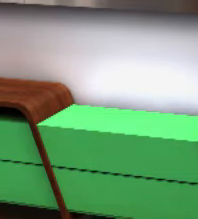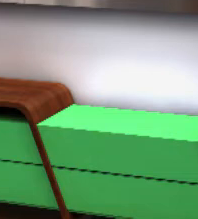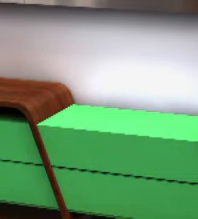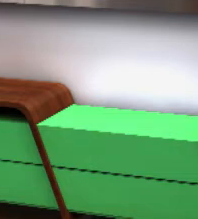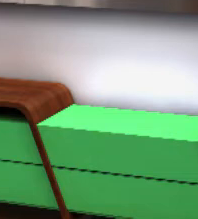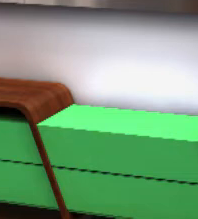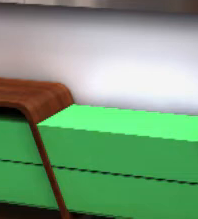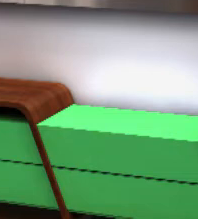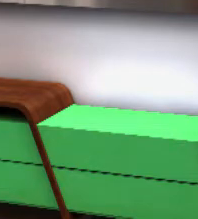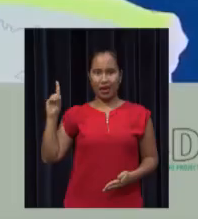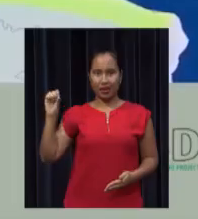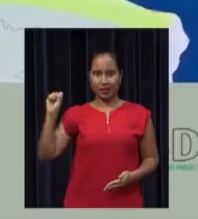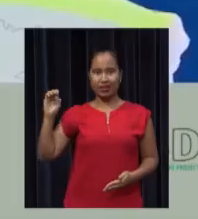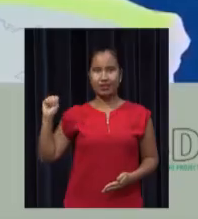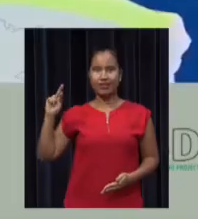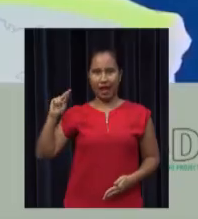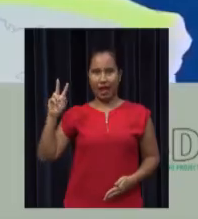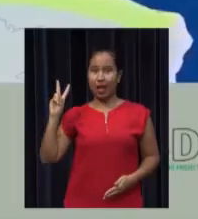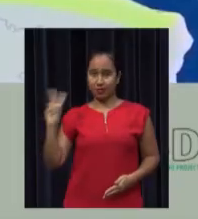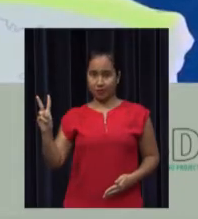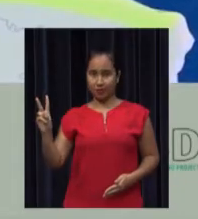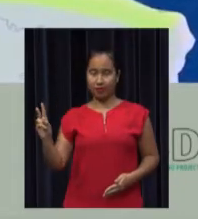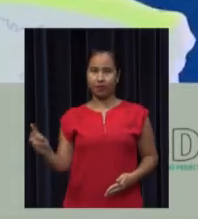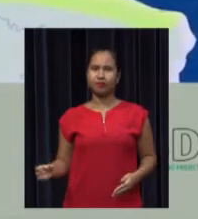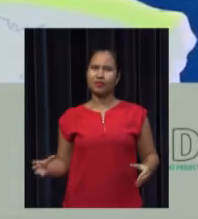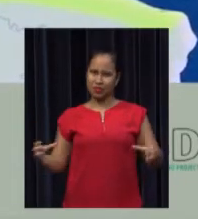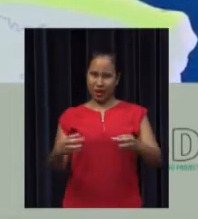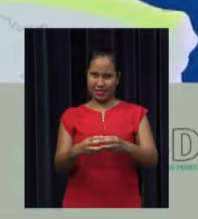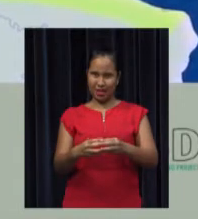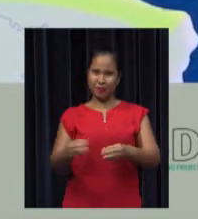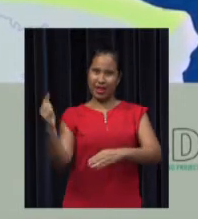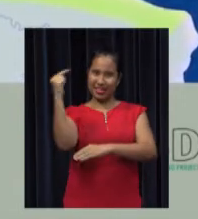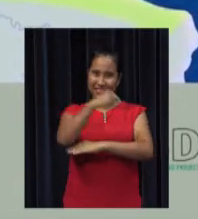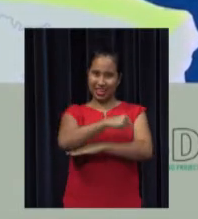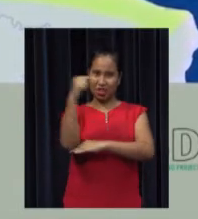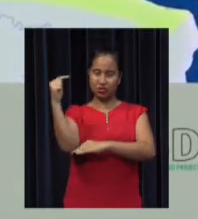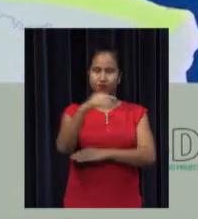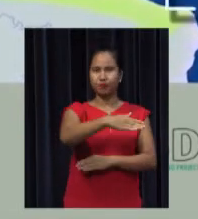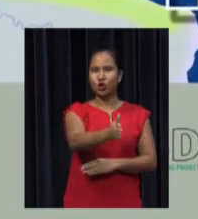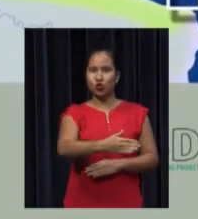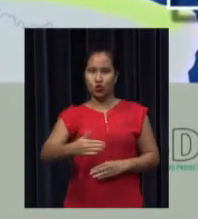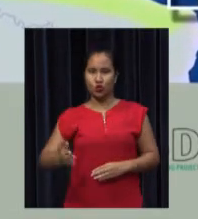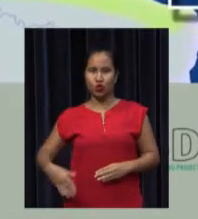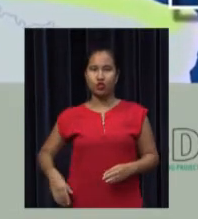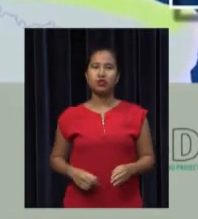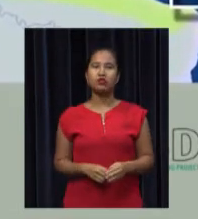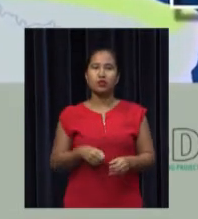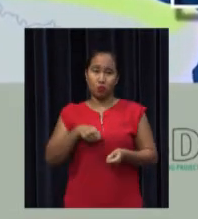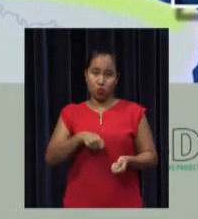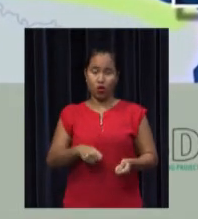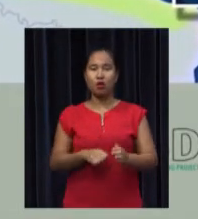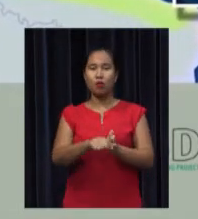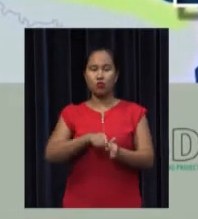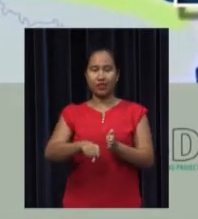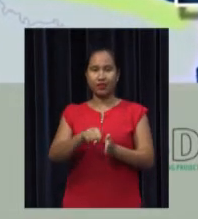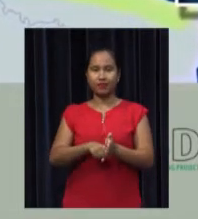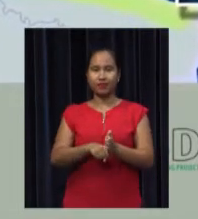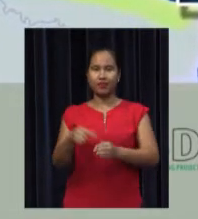ships from MedSurf. They are the logistics contractor of the Staatsolie Nearshore Drilling